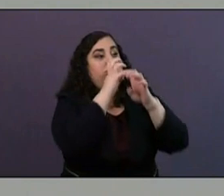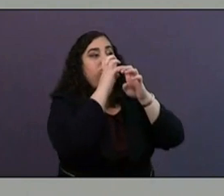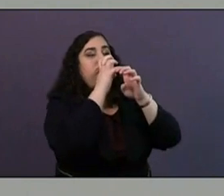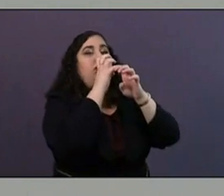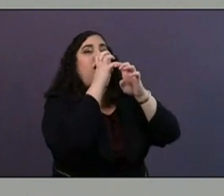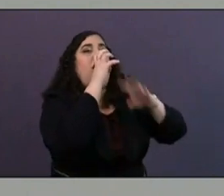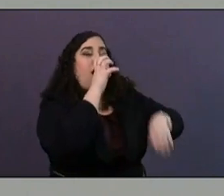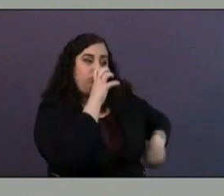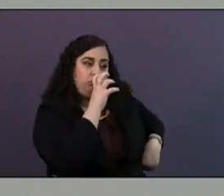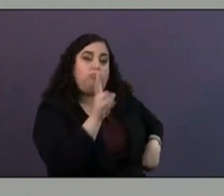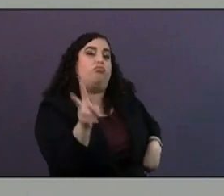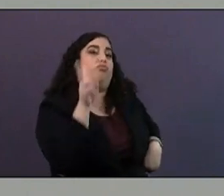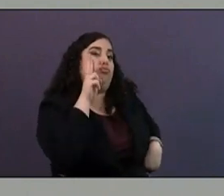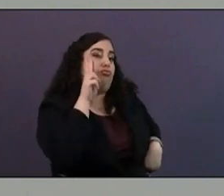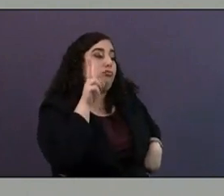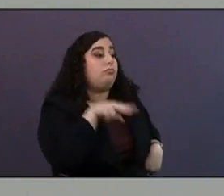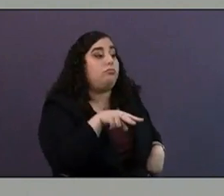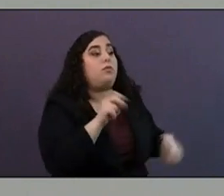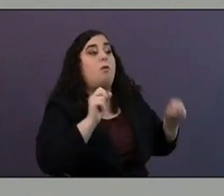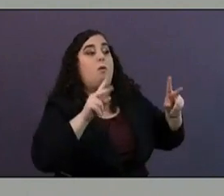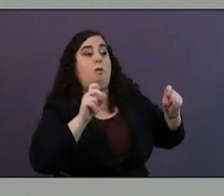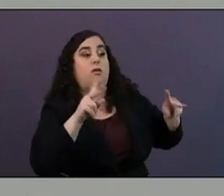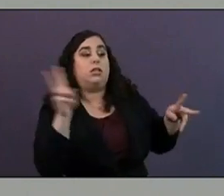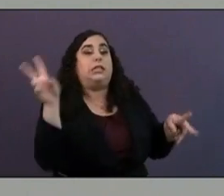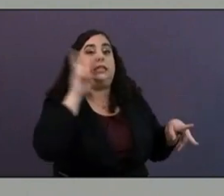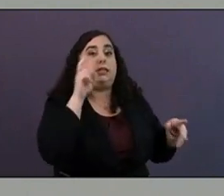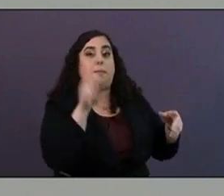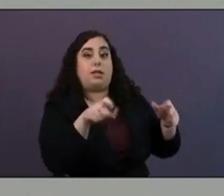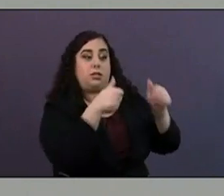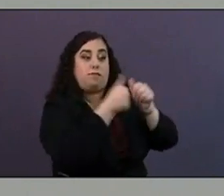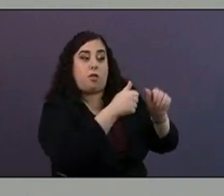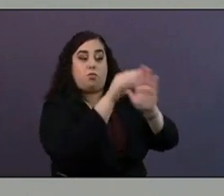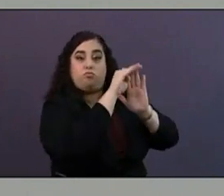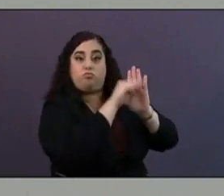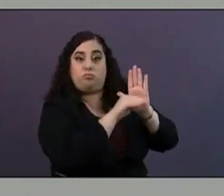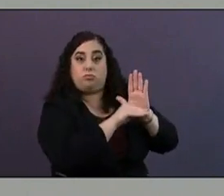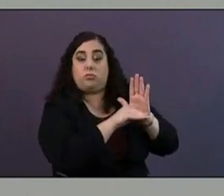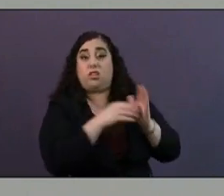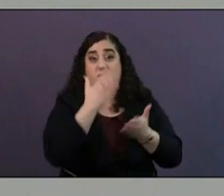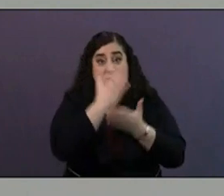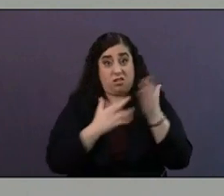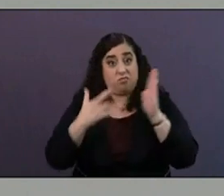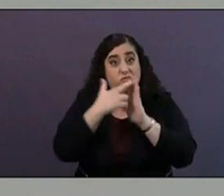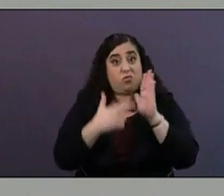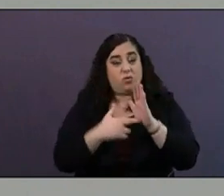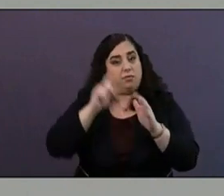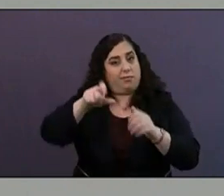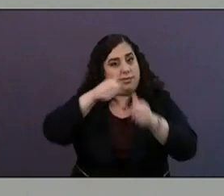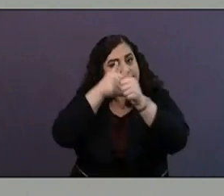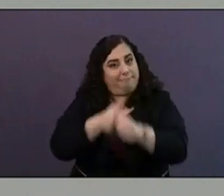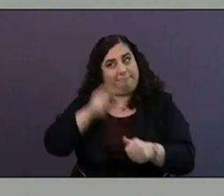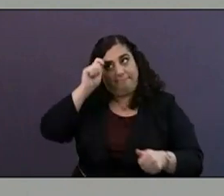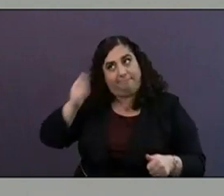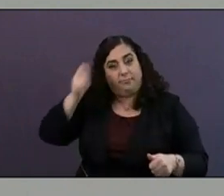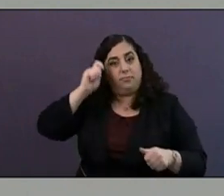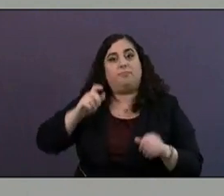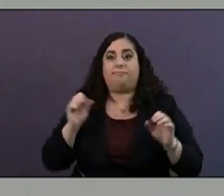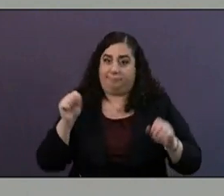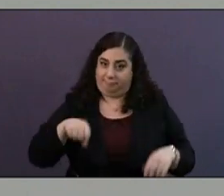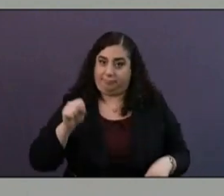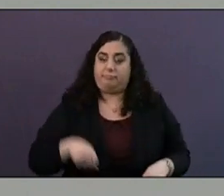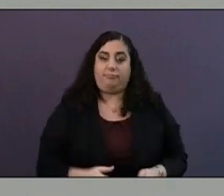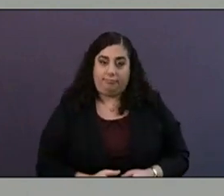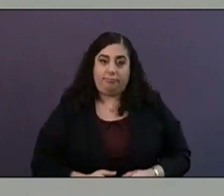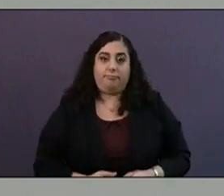some of them. And this will apply to San Diego County, and that's going to be double confirmed with the state later on